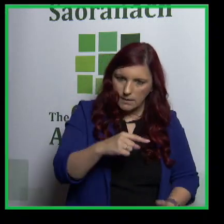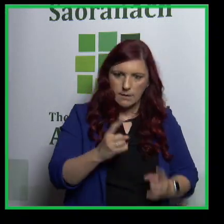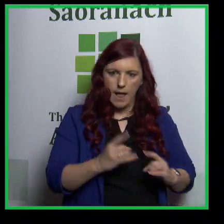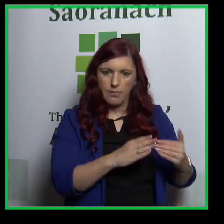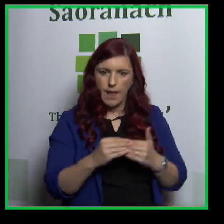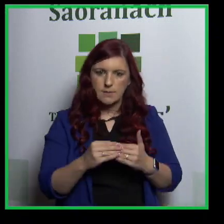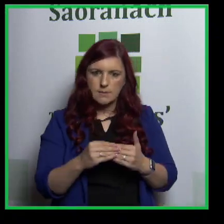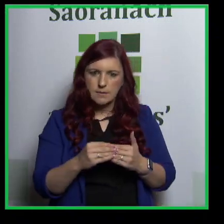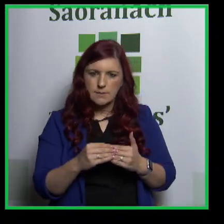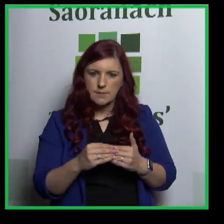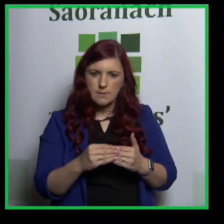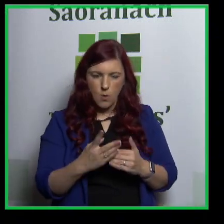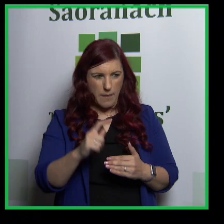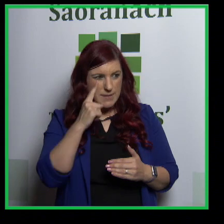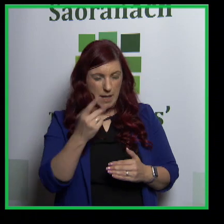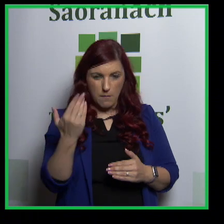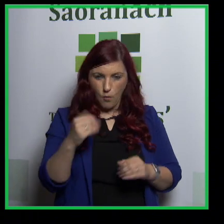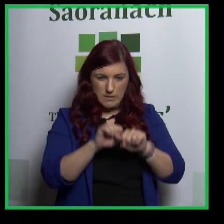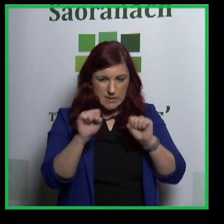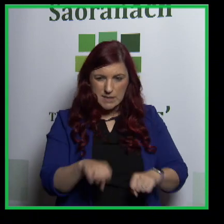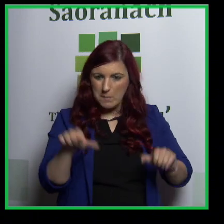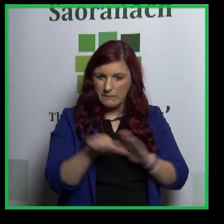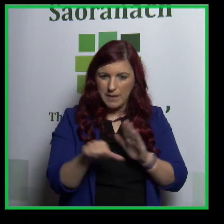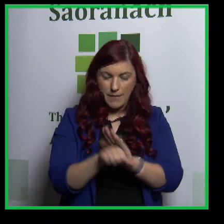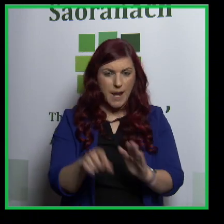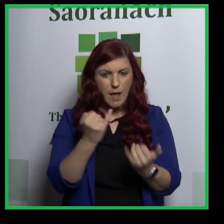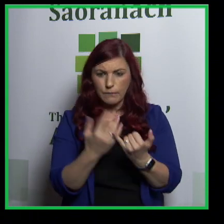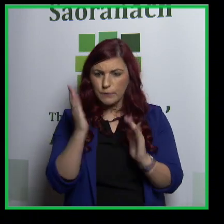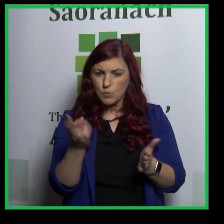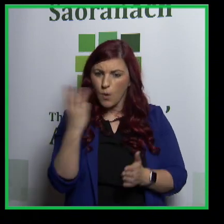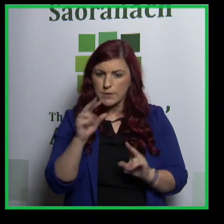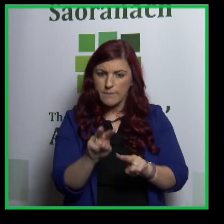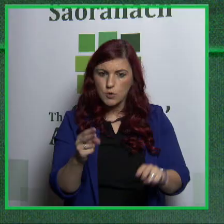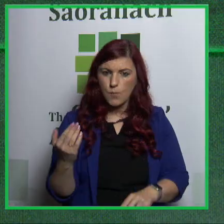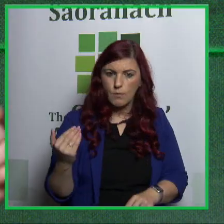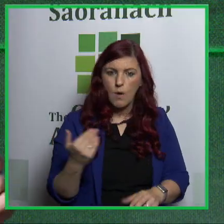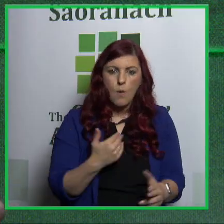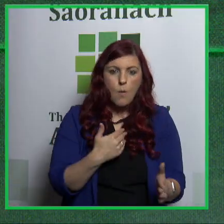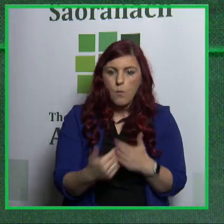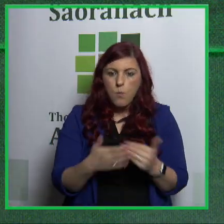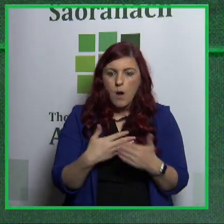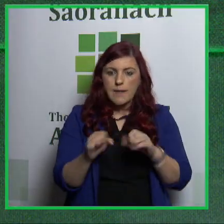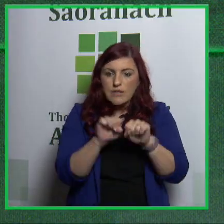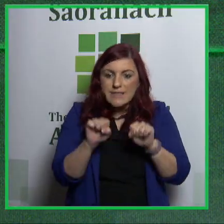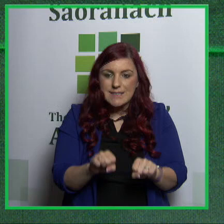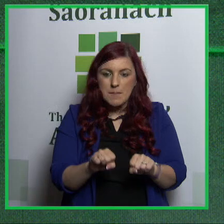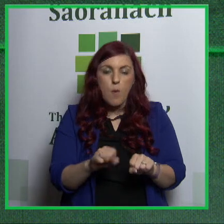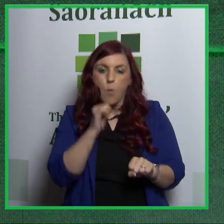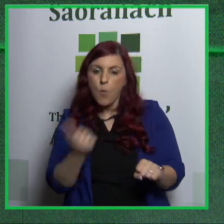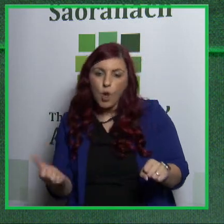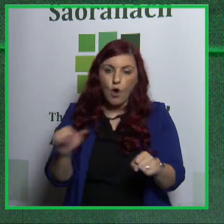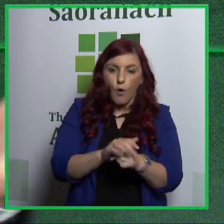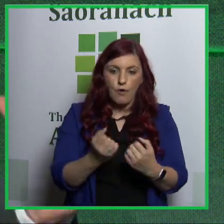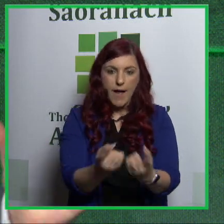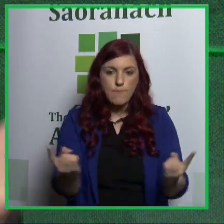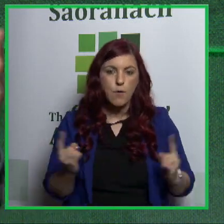your lane. We've seen before that the system does fail, like in the video earlier on. Whatever system you build, there will be people on the outliers, so it has to be